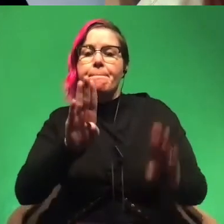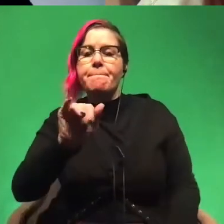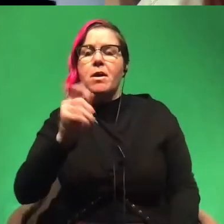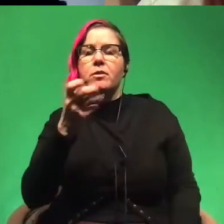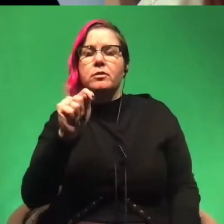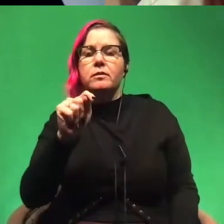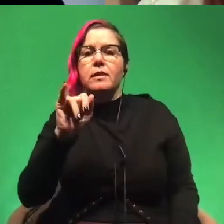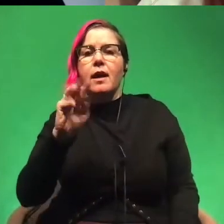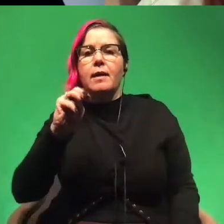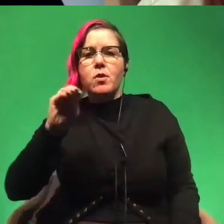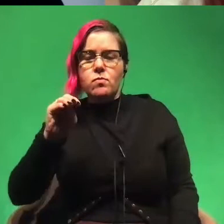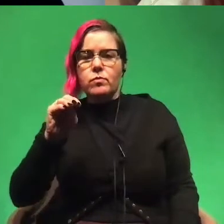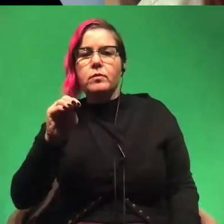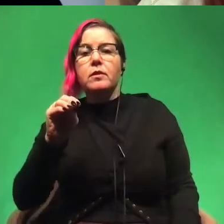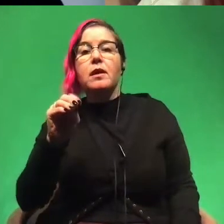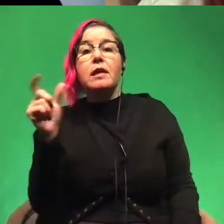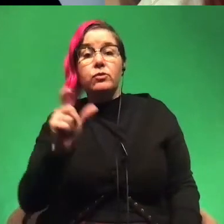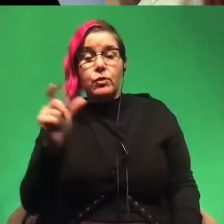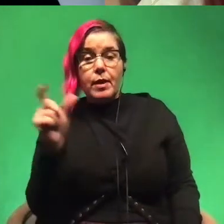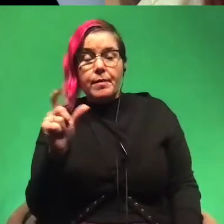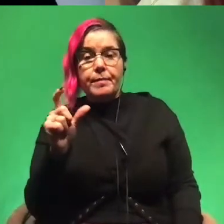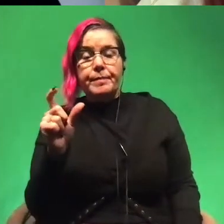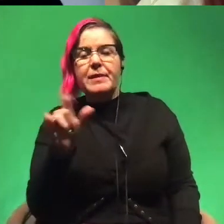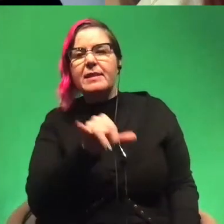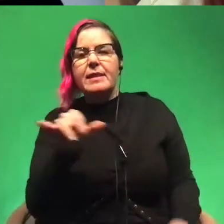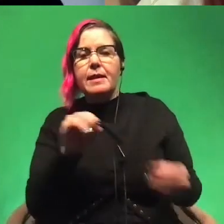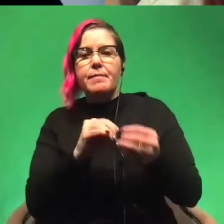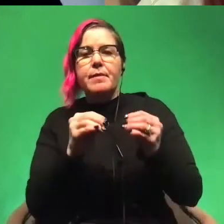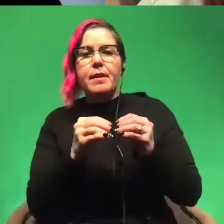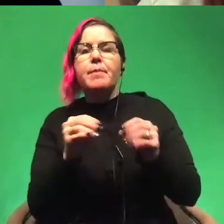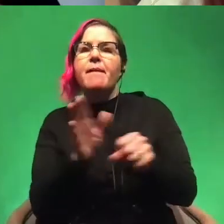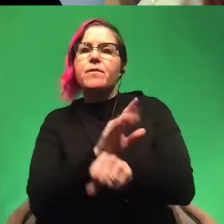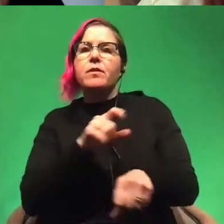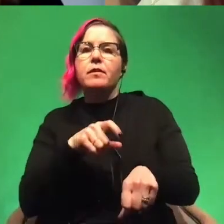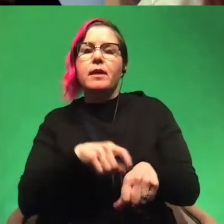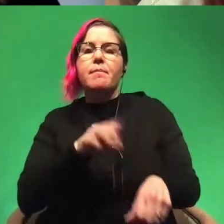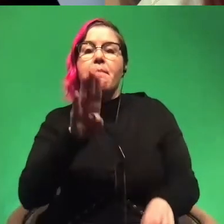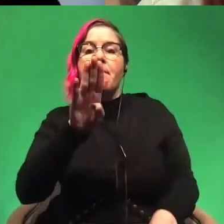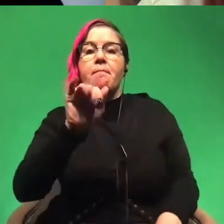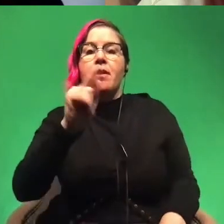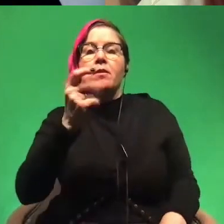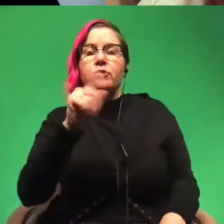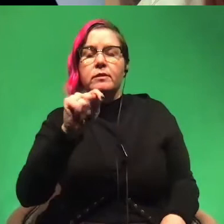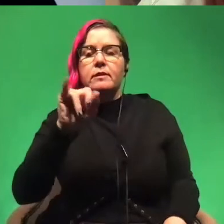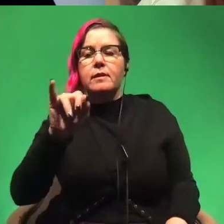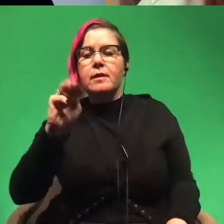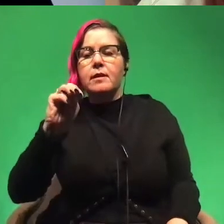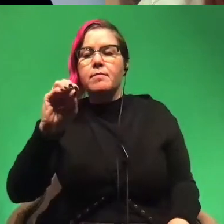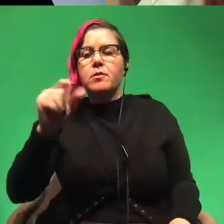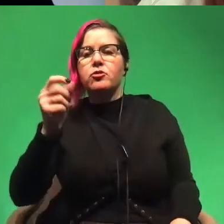I-M-O, but you can also find me on Instagram under the same name, but it's actually my full name, so it's Biologist Imogene. My website is